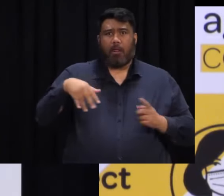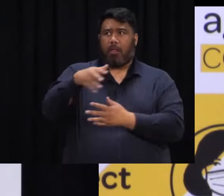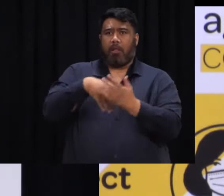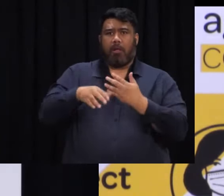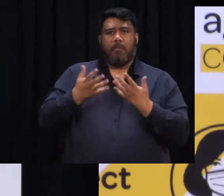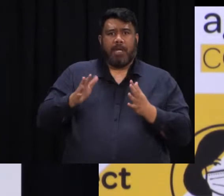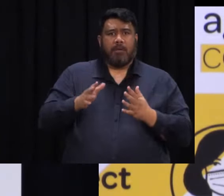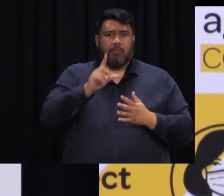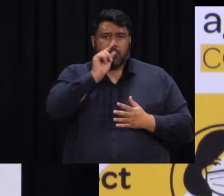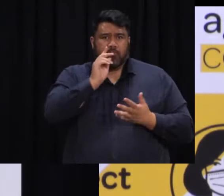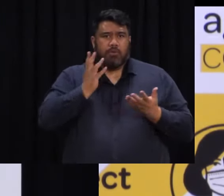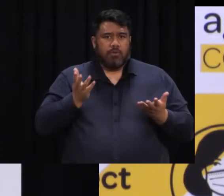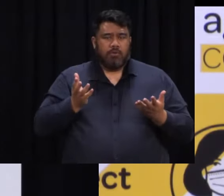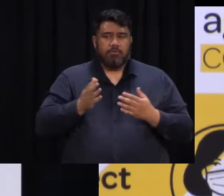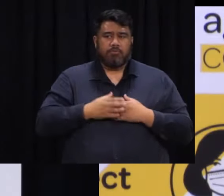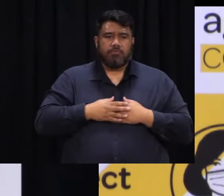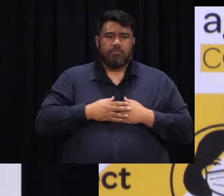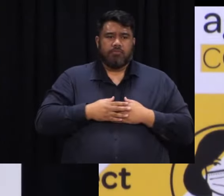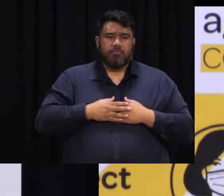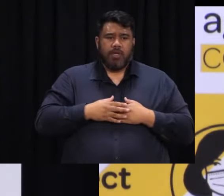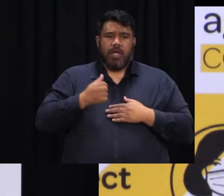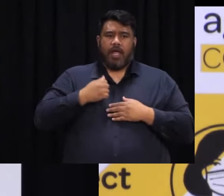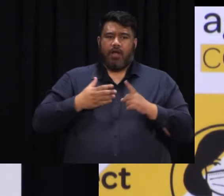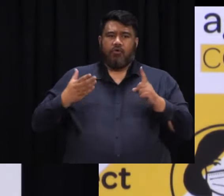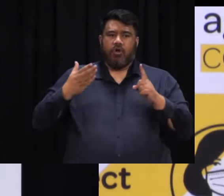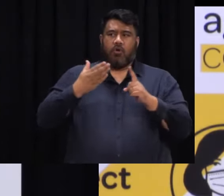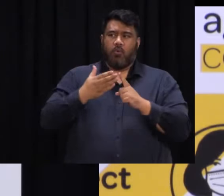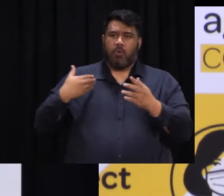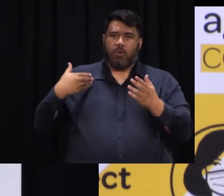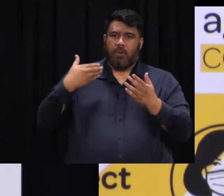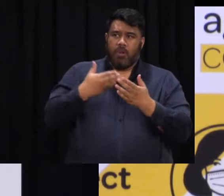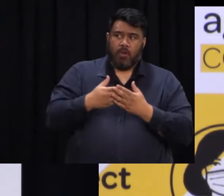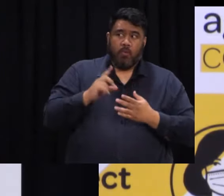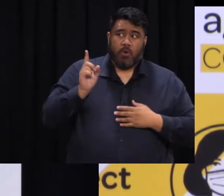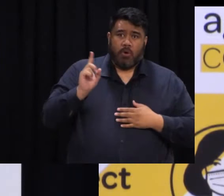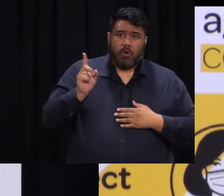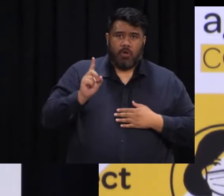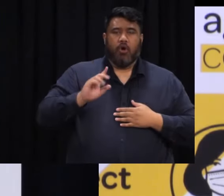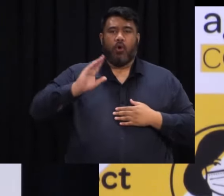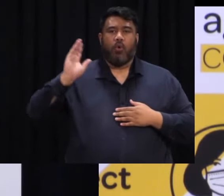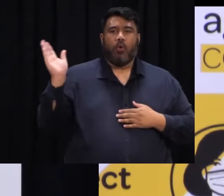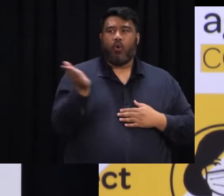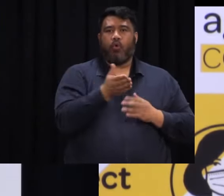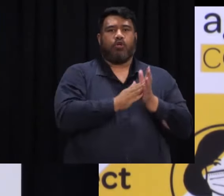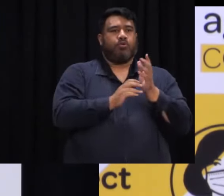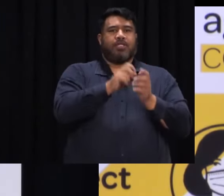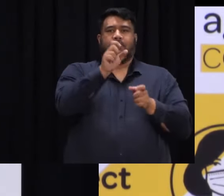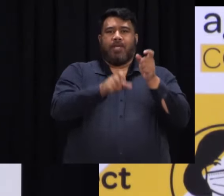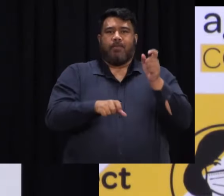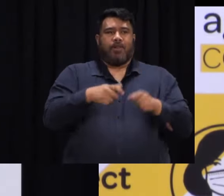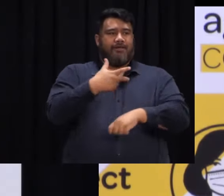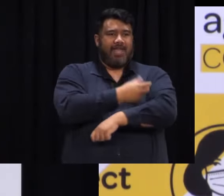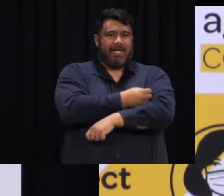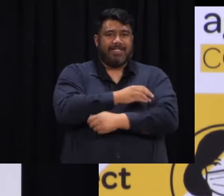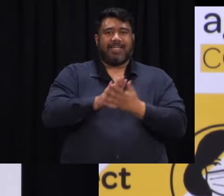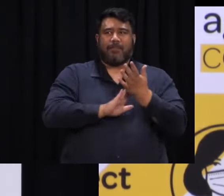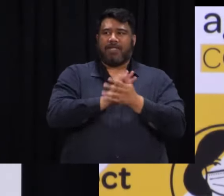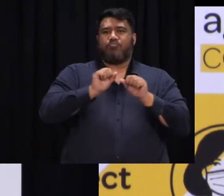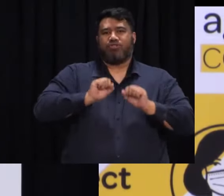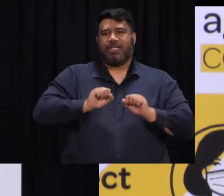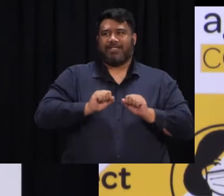Well, that's been certainly our goal all the way through, and if every single eligible New Zealander goes out and takes the effort to be vaccinated, that's the best thing we can